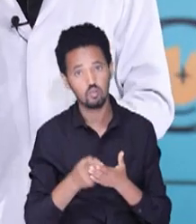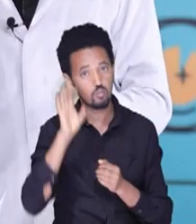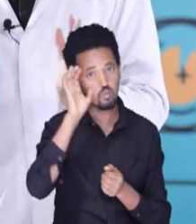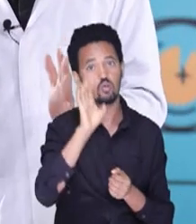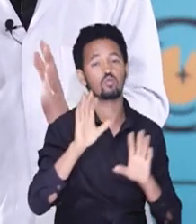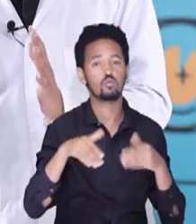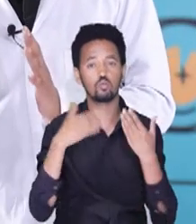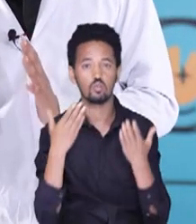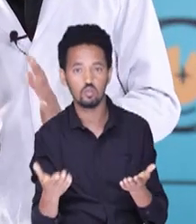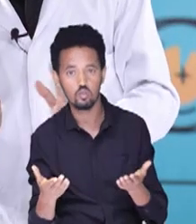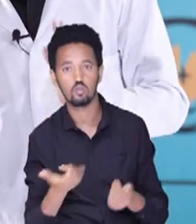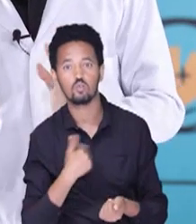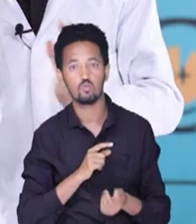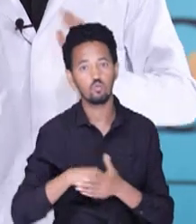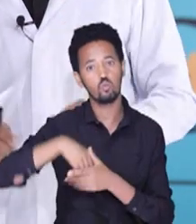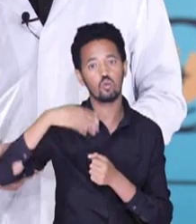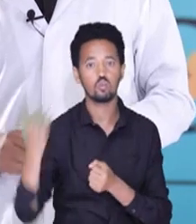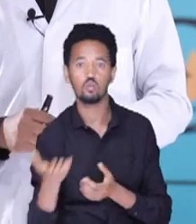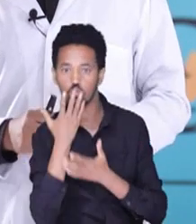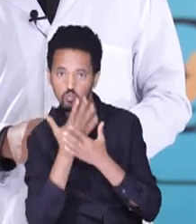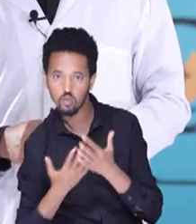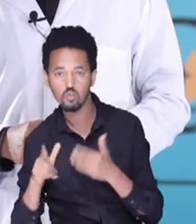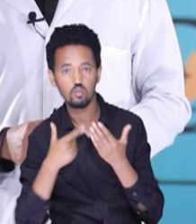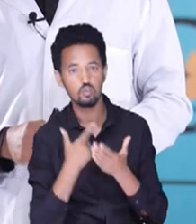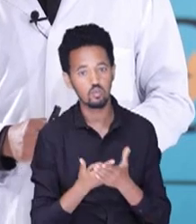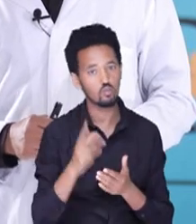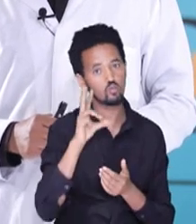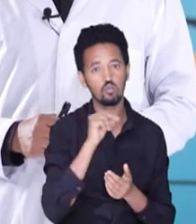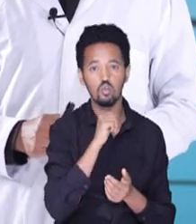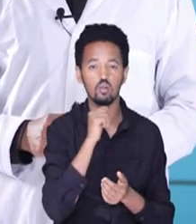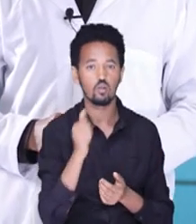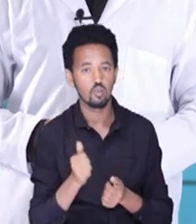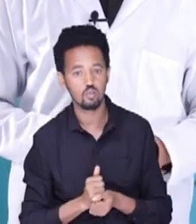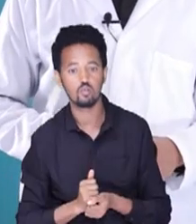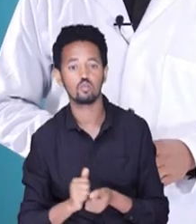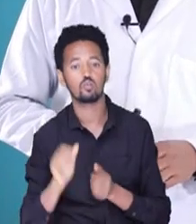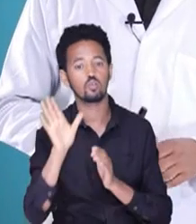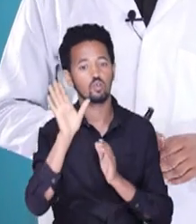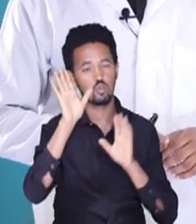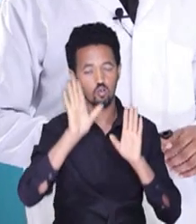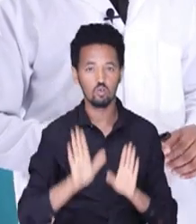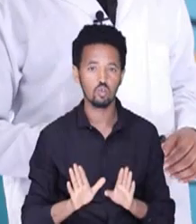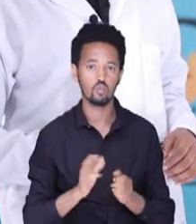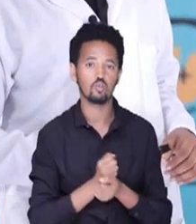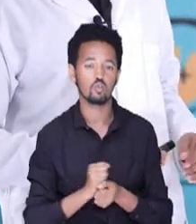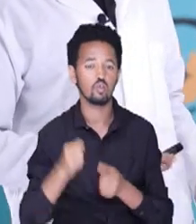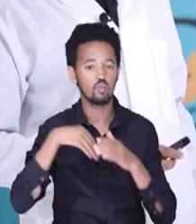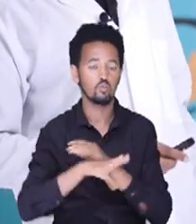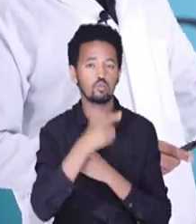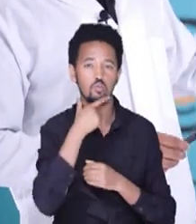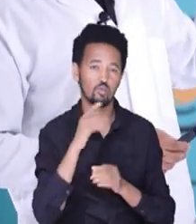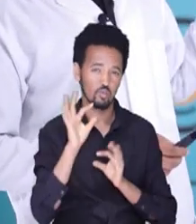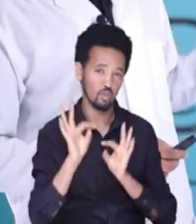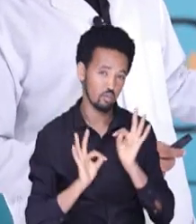was transferred without bloodshed. This was known as the glorious revolution in England